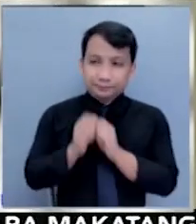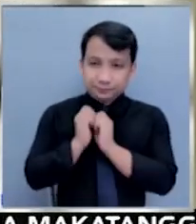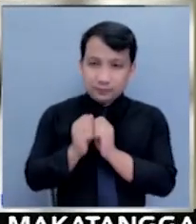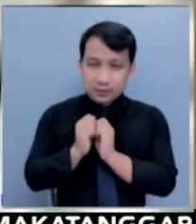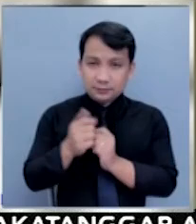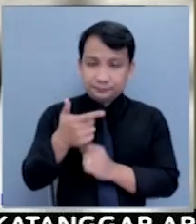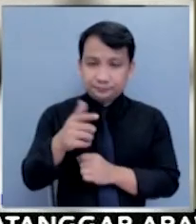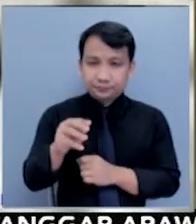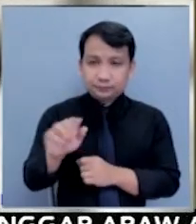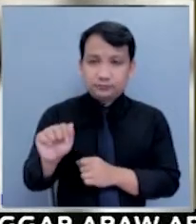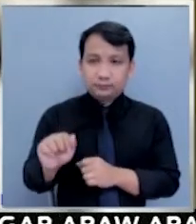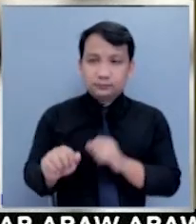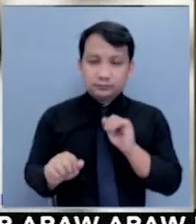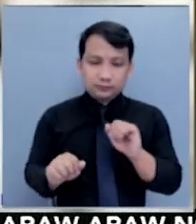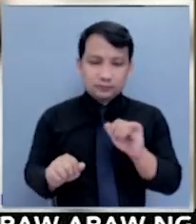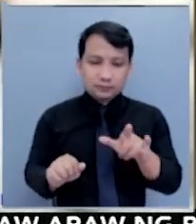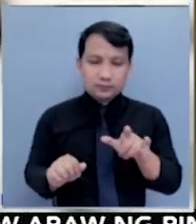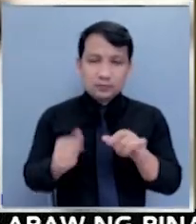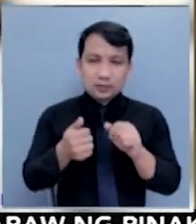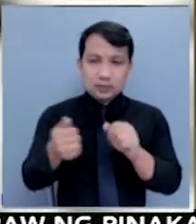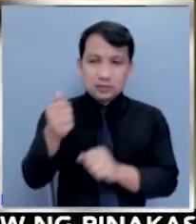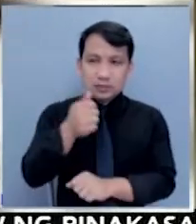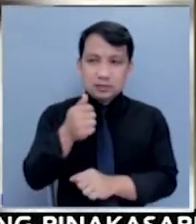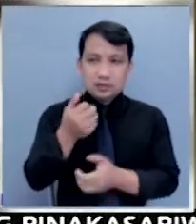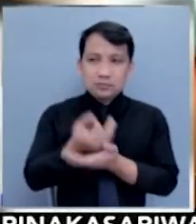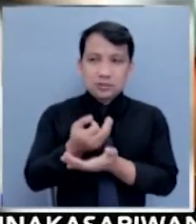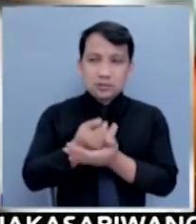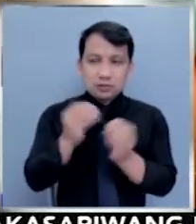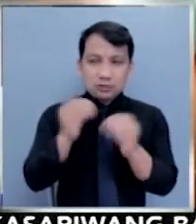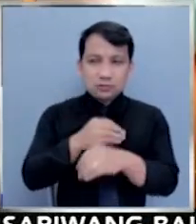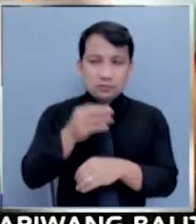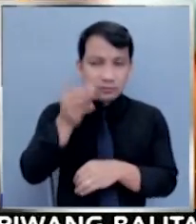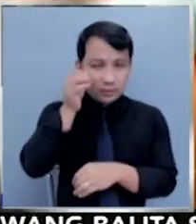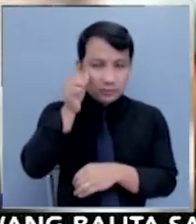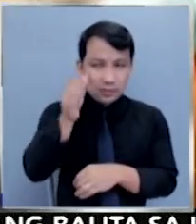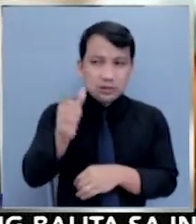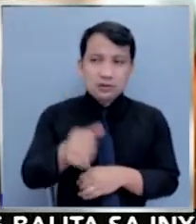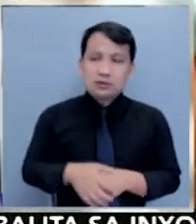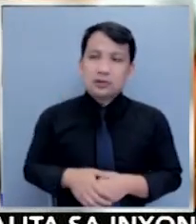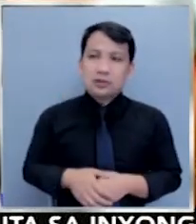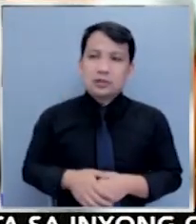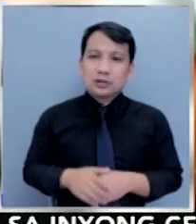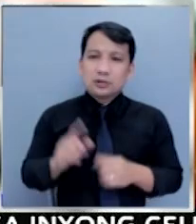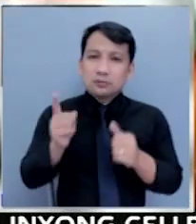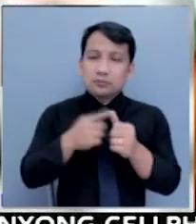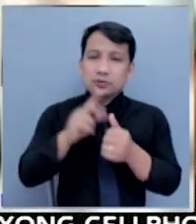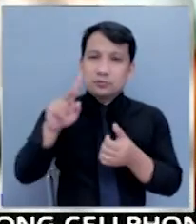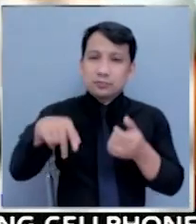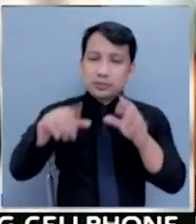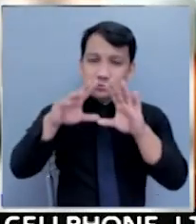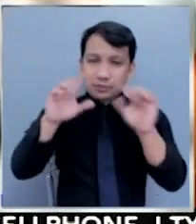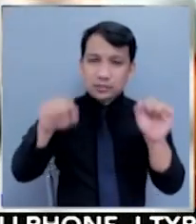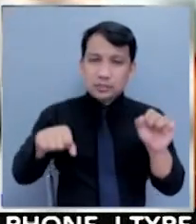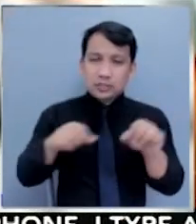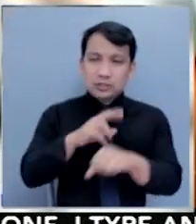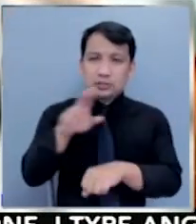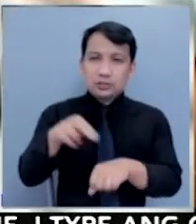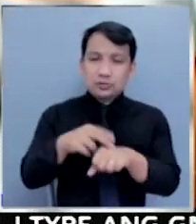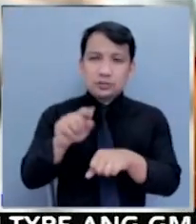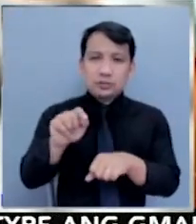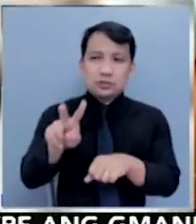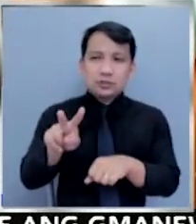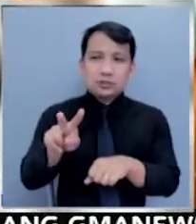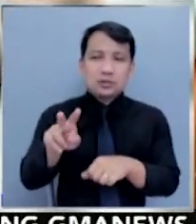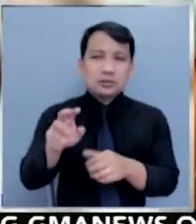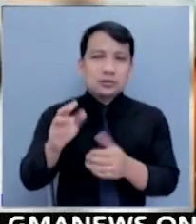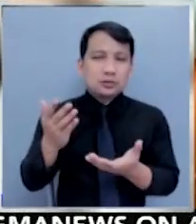EVP at Chief Financial Officer Felipe Yalong at First Vice President and Head of Regional TV and Synergy,